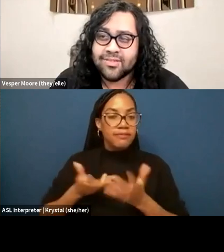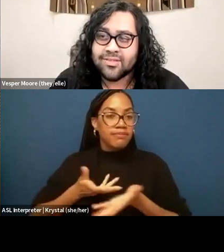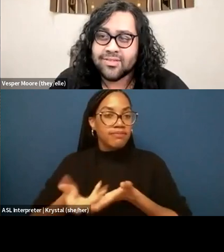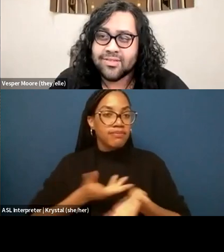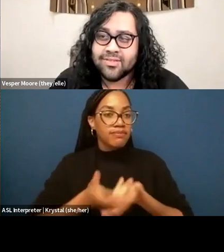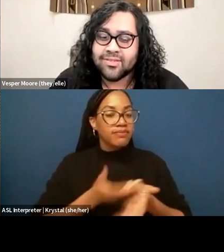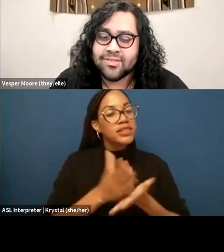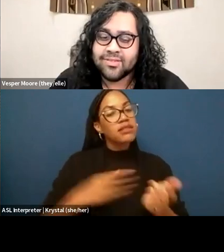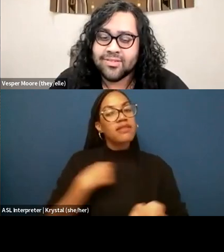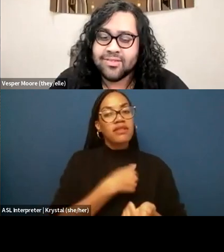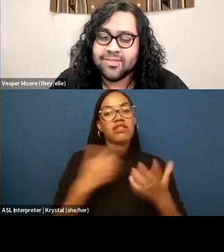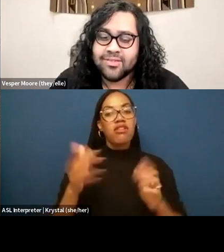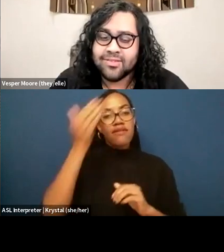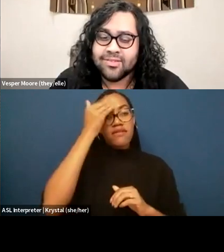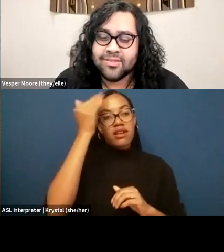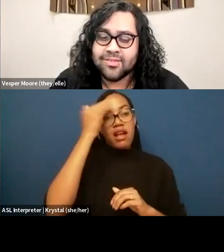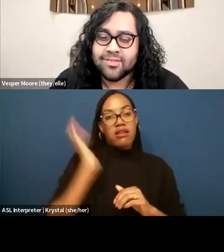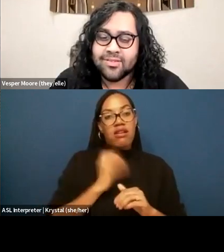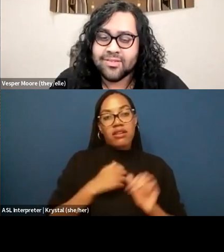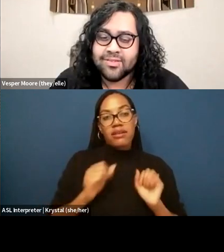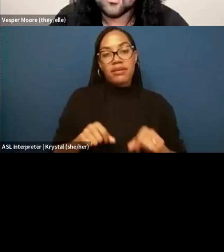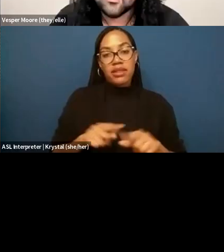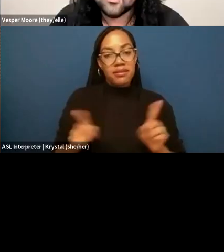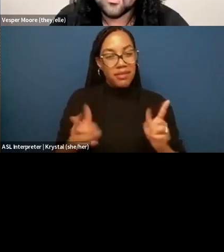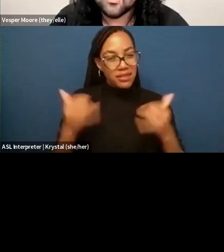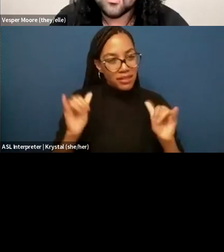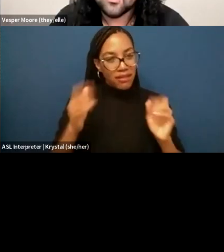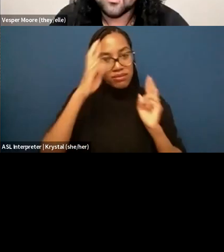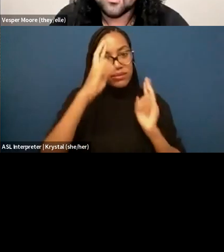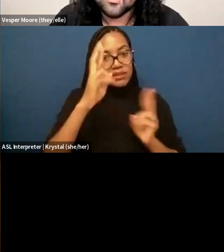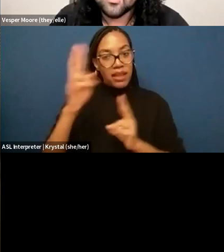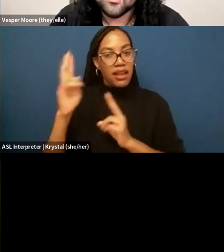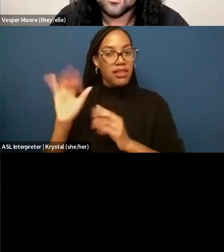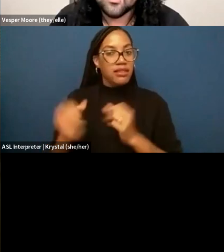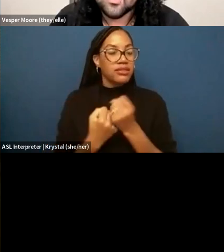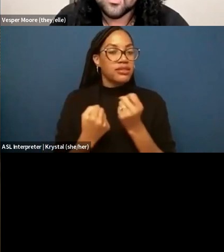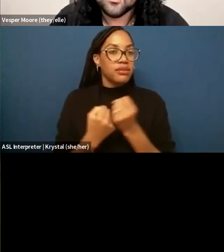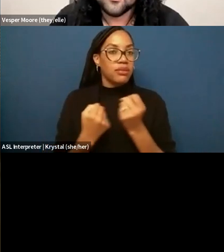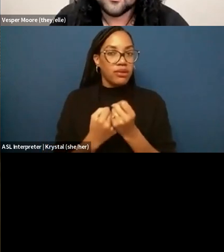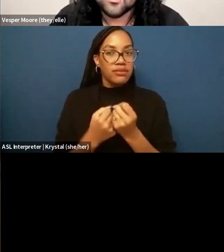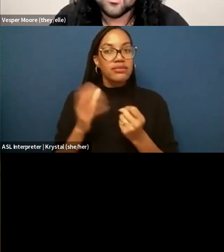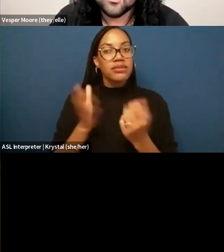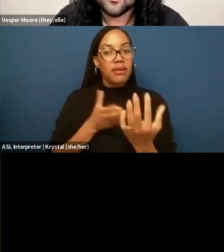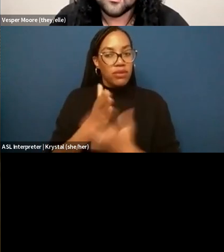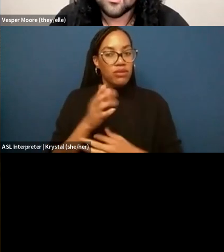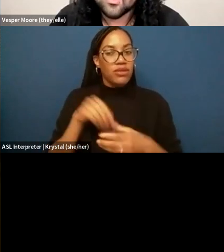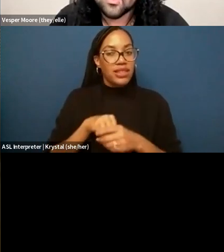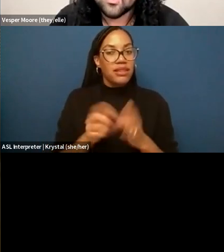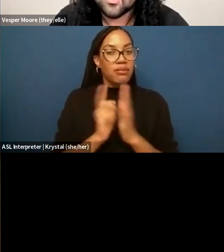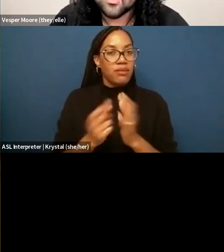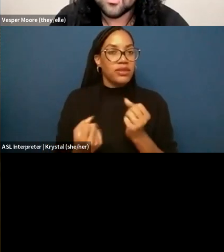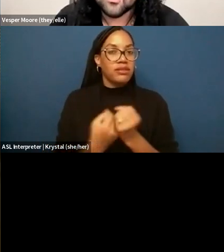of knowing, and having some respect for that support that is coming through in this moment to support